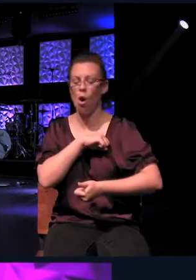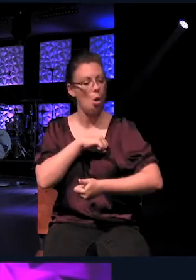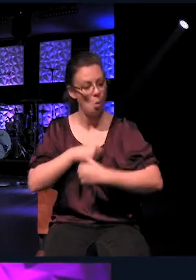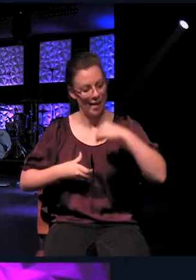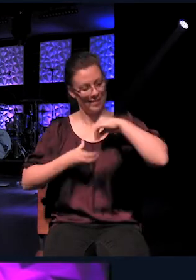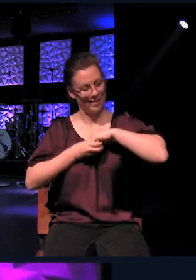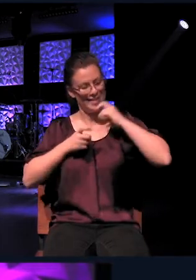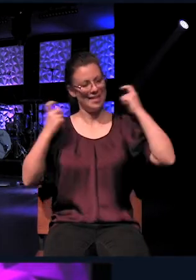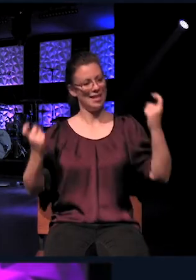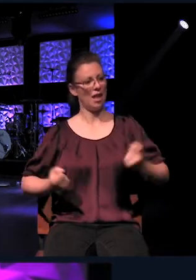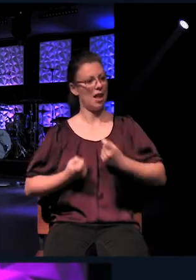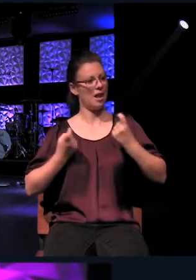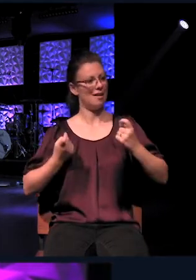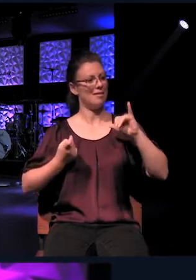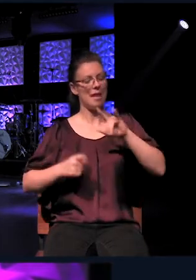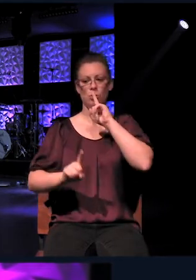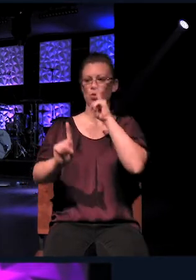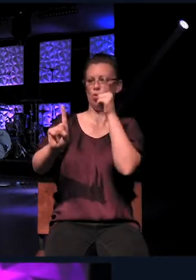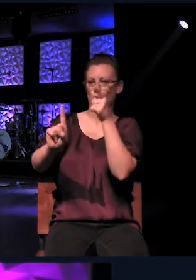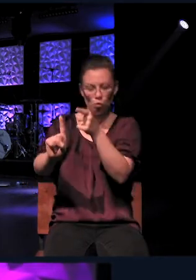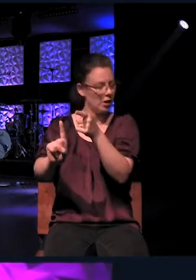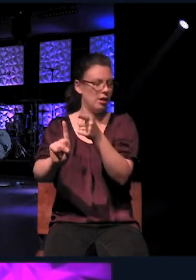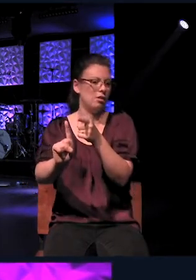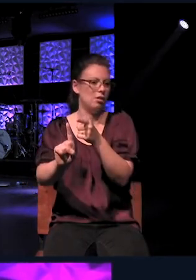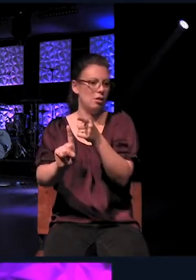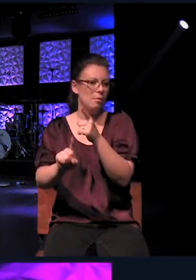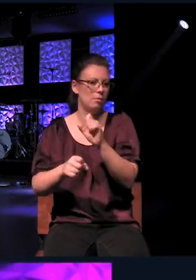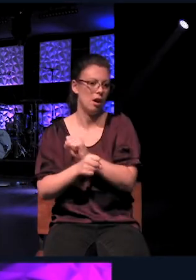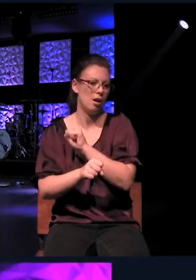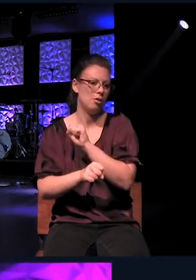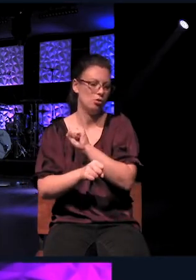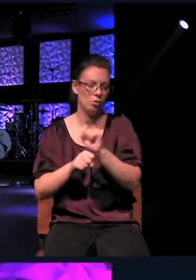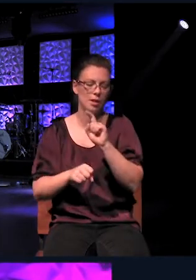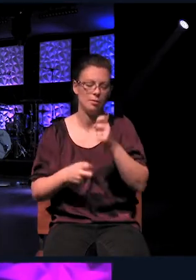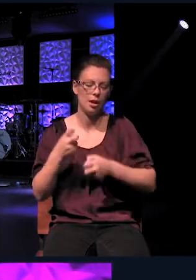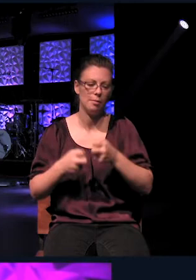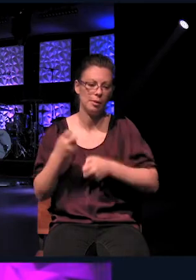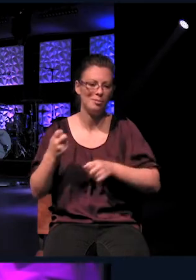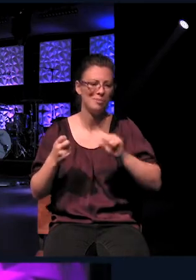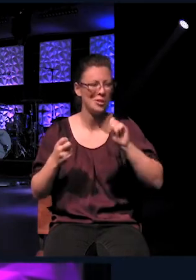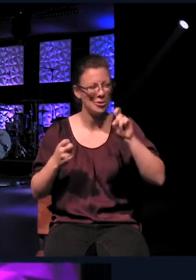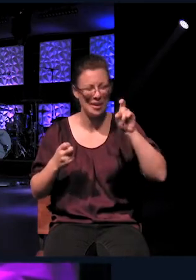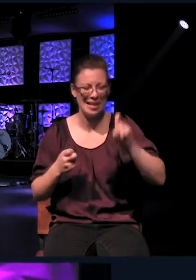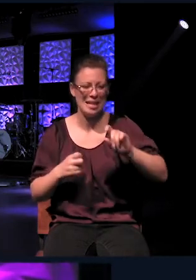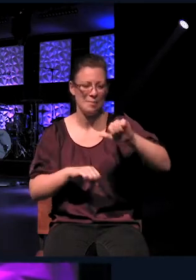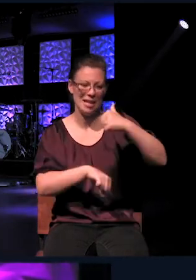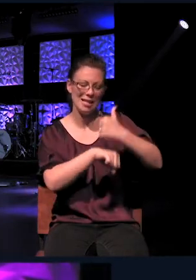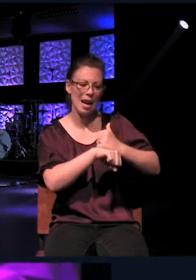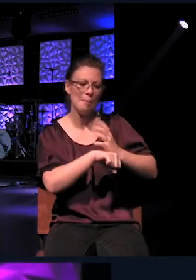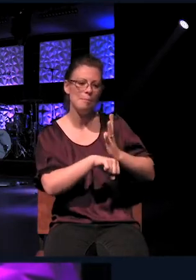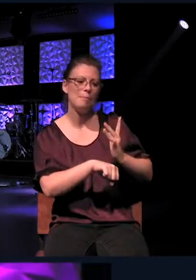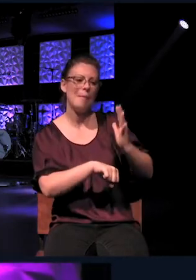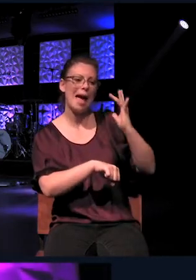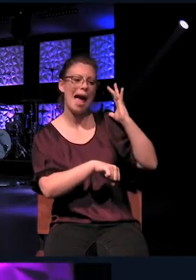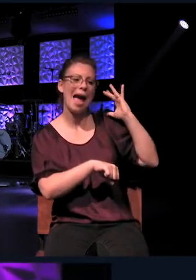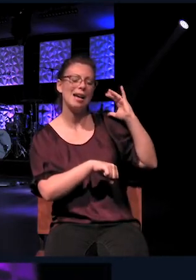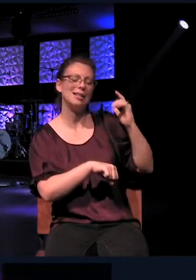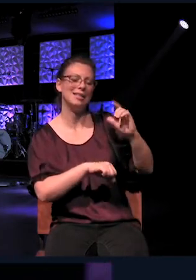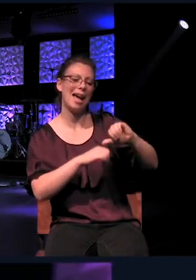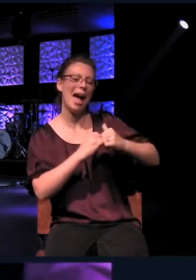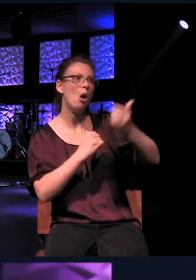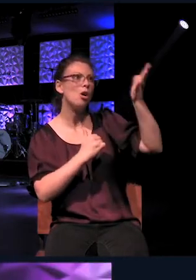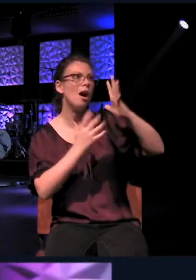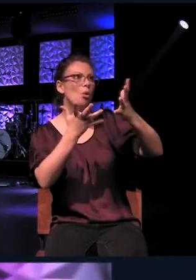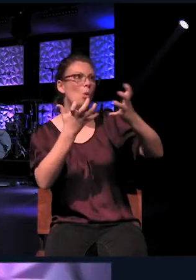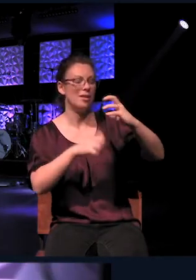were originally created to be, and now we need to be restored back to our original factory settings. And I want you to know there's